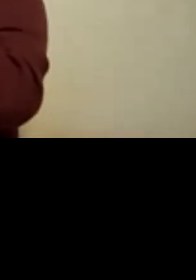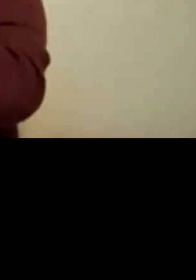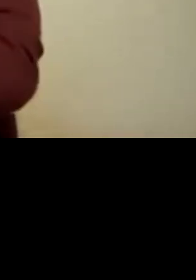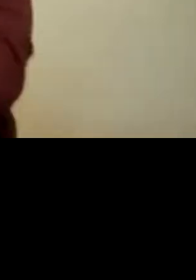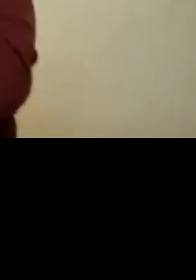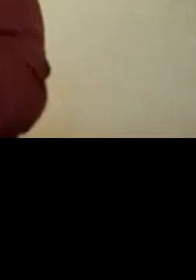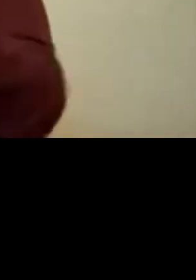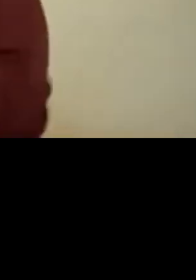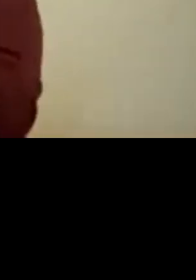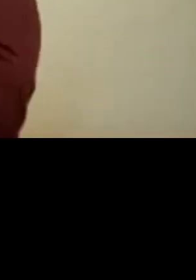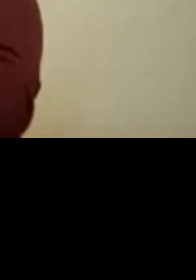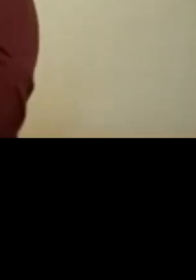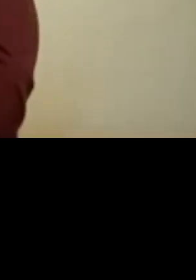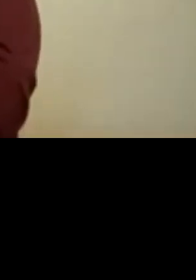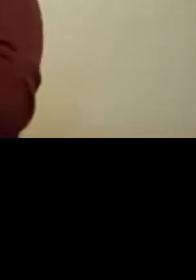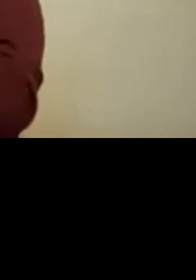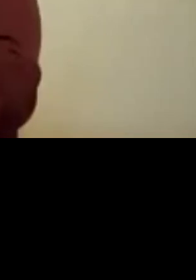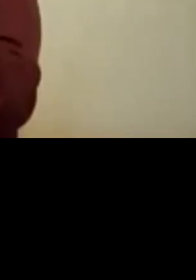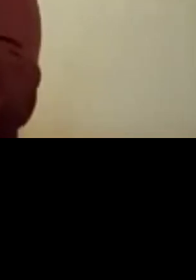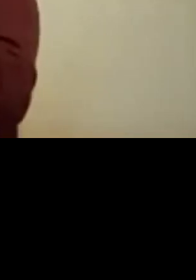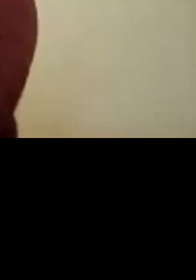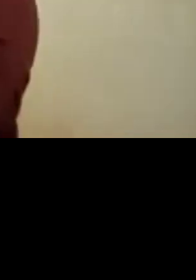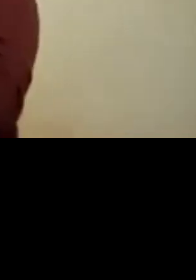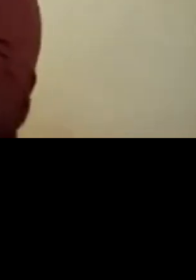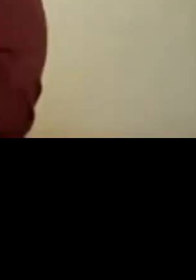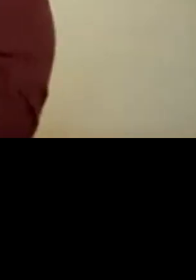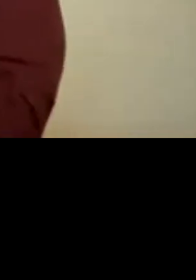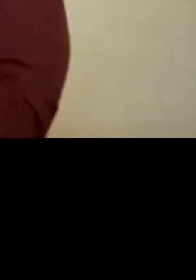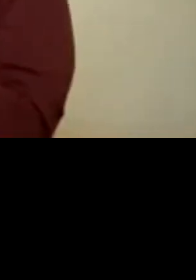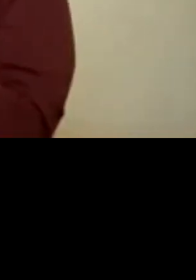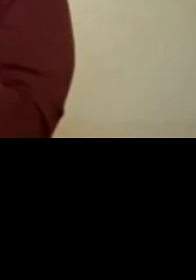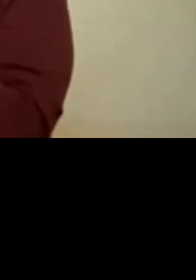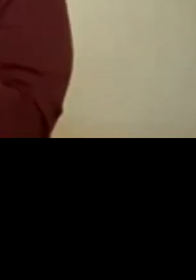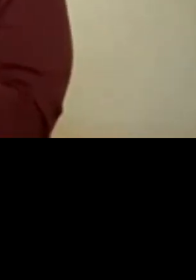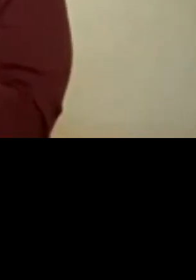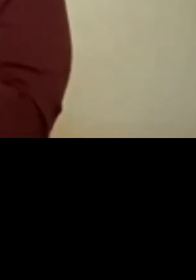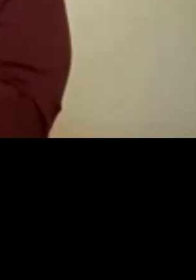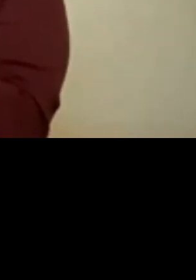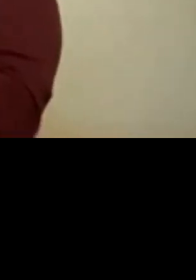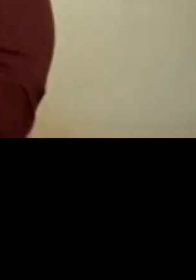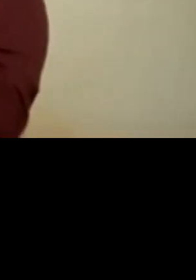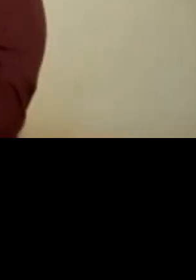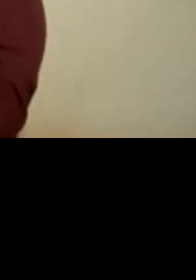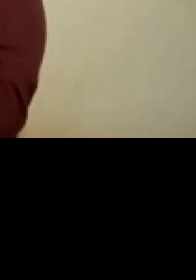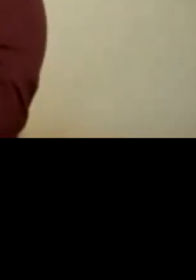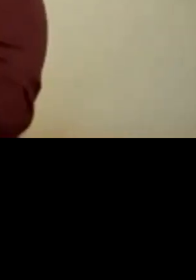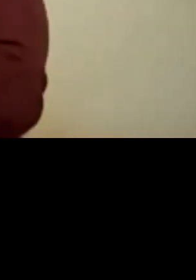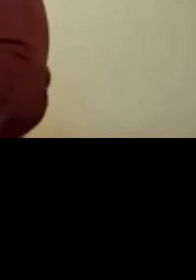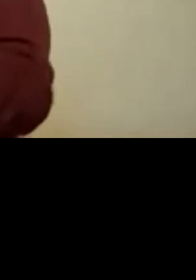social support for people with methamphetamine specifically. And so this might be one